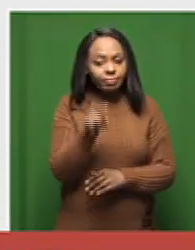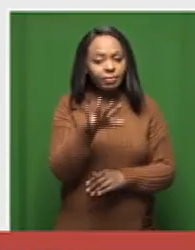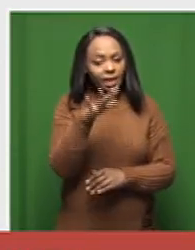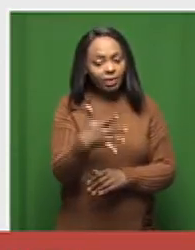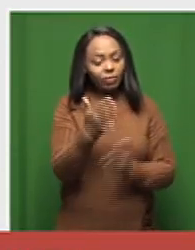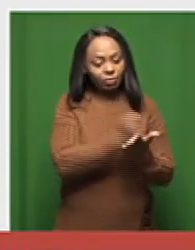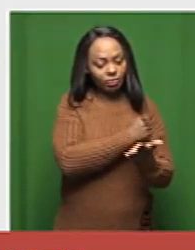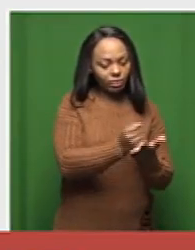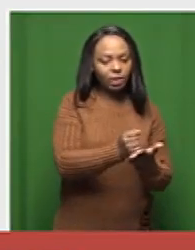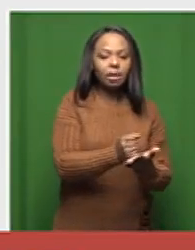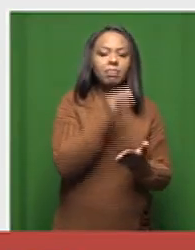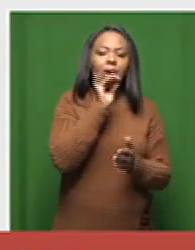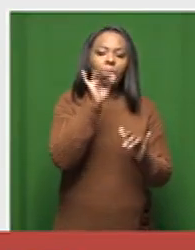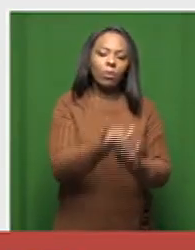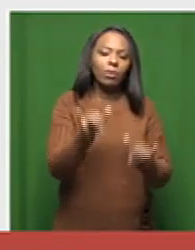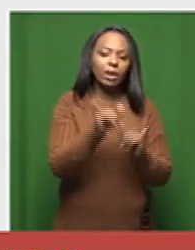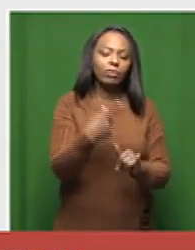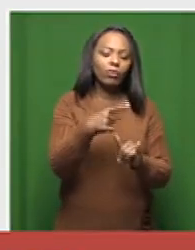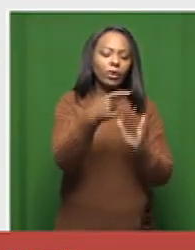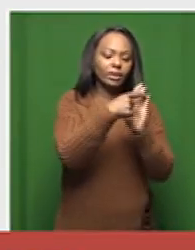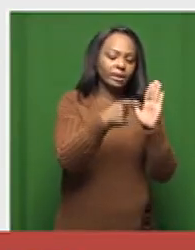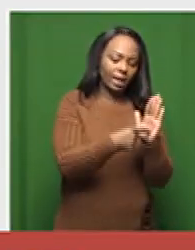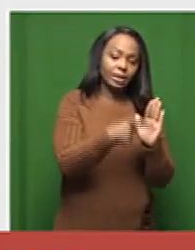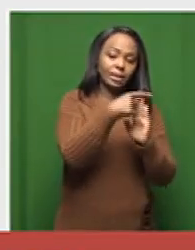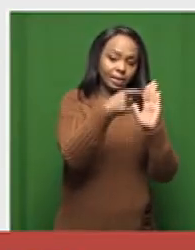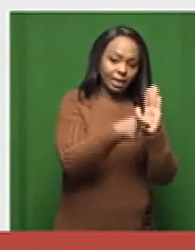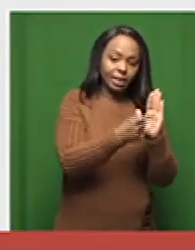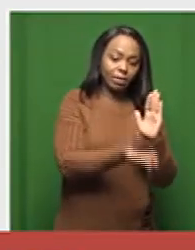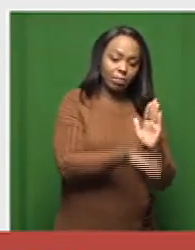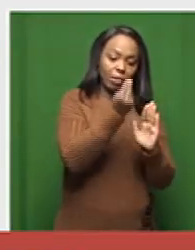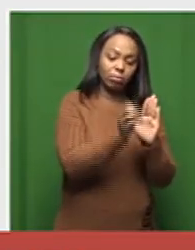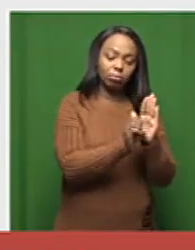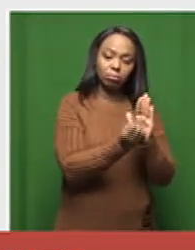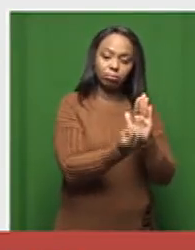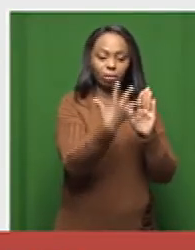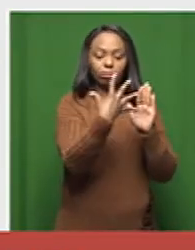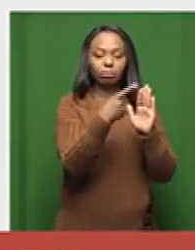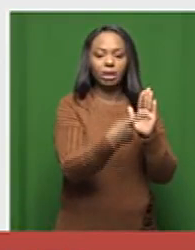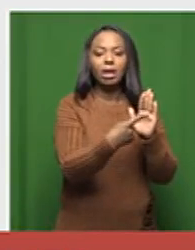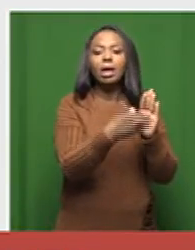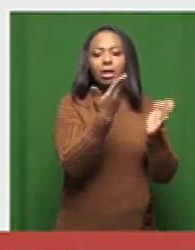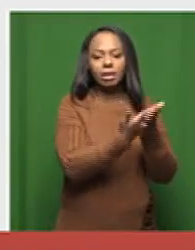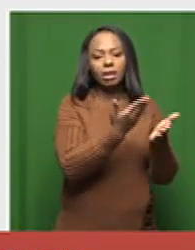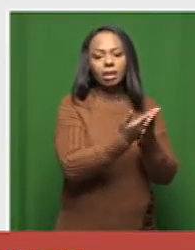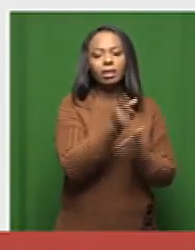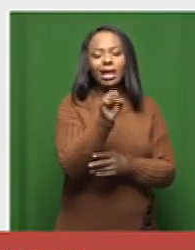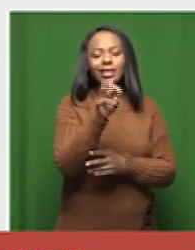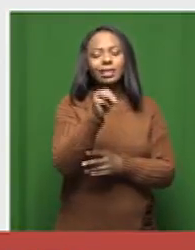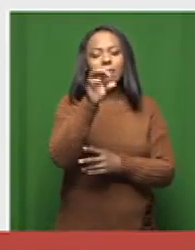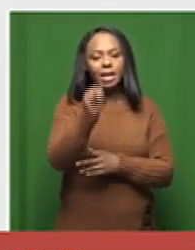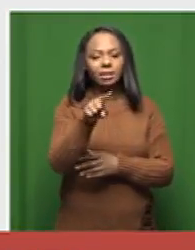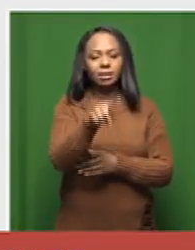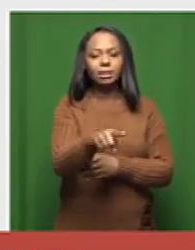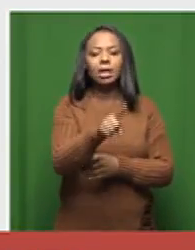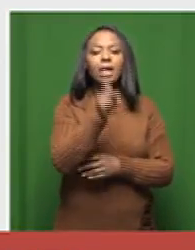date on which she could then go into a site and get vaccinated, because there will be an SMS, as I said, indicating that you would need to go to